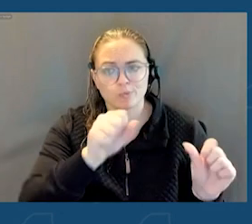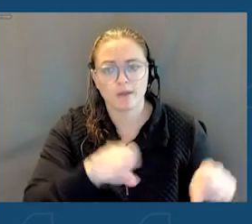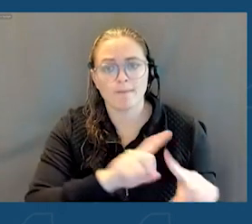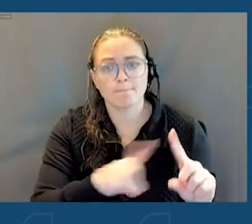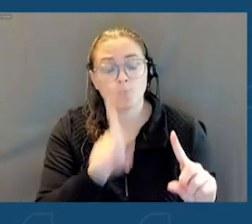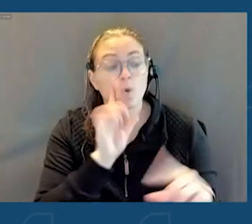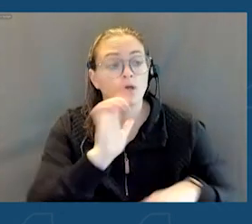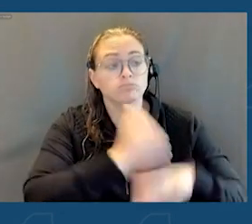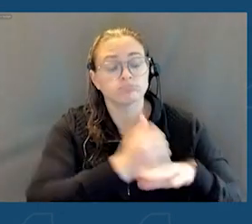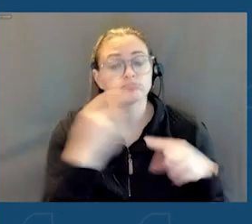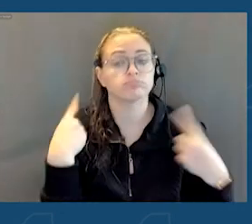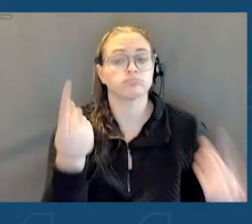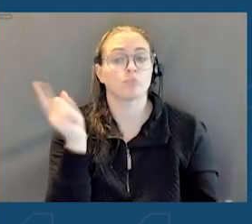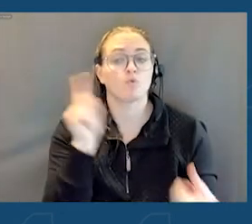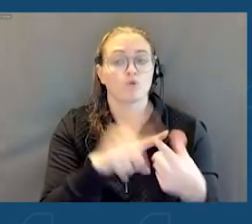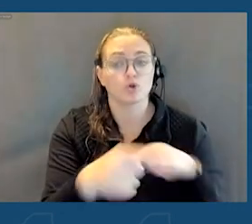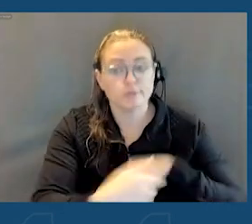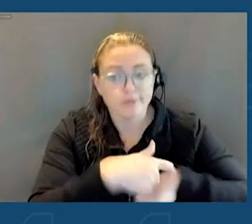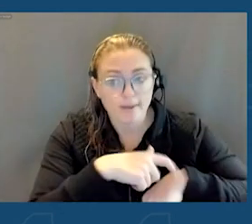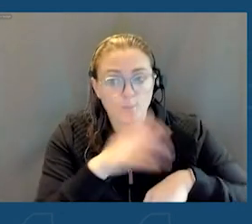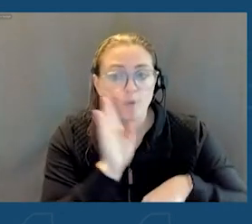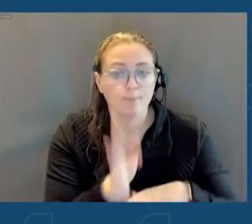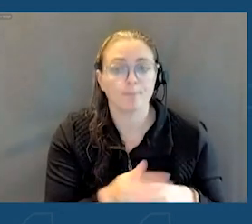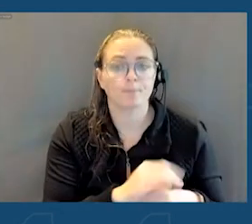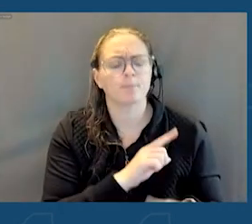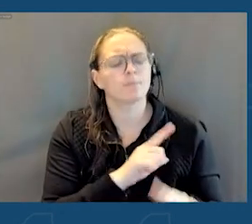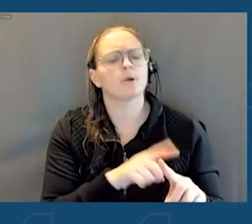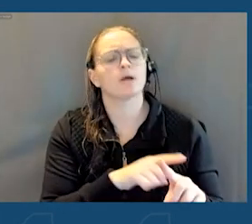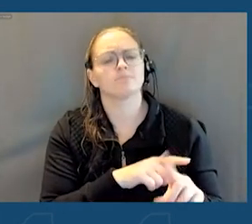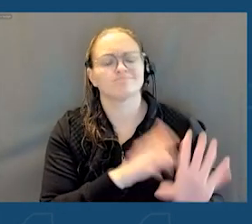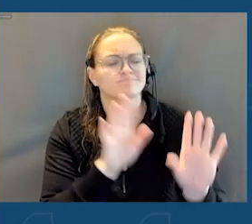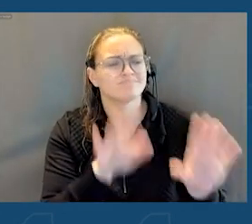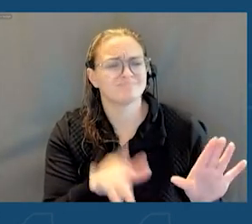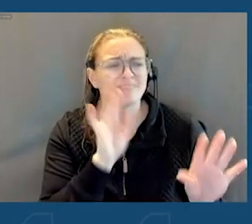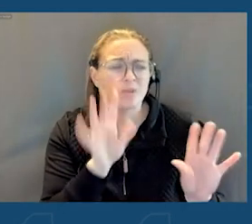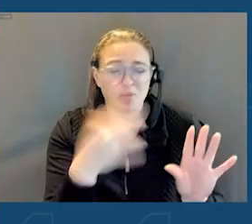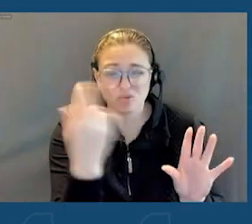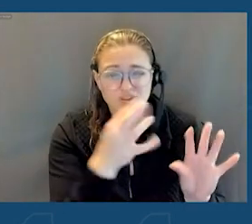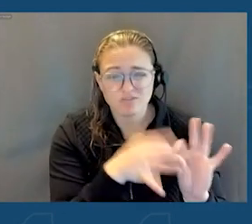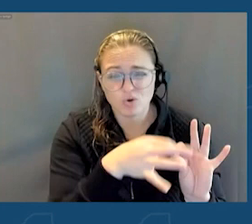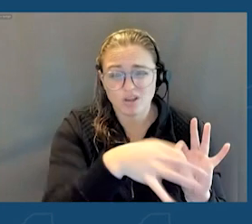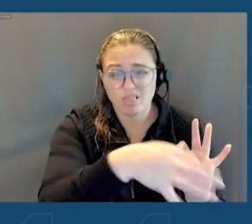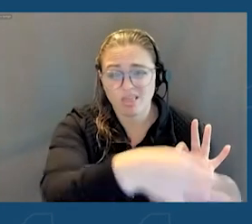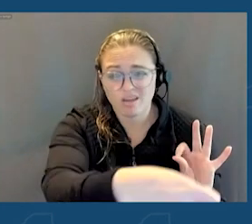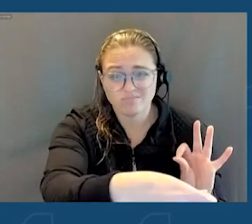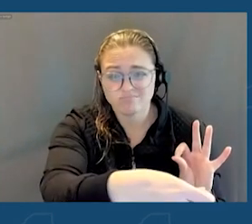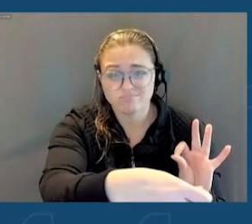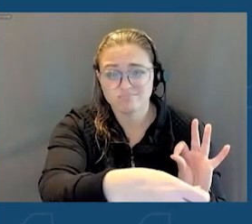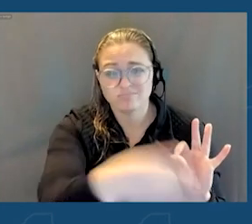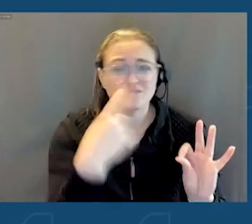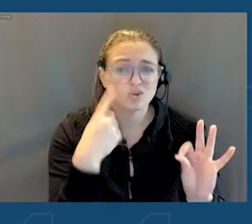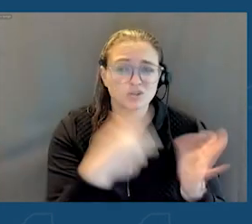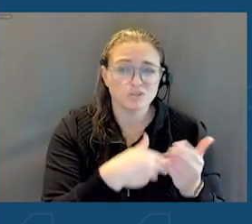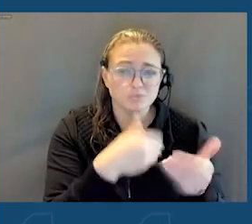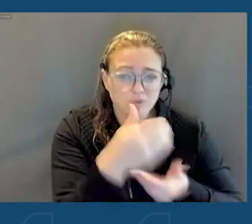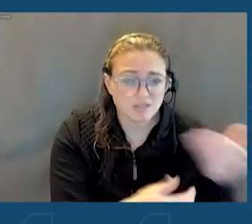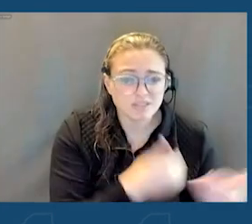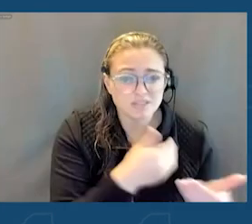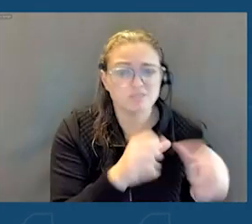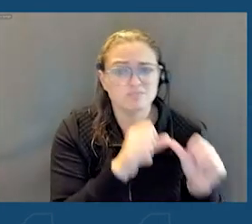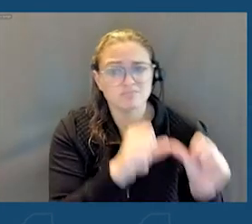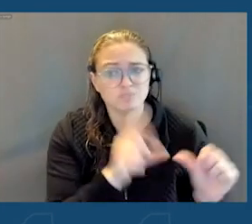done over time. But I no longer want that to be a delay to this process, which is moving forward